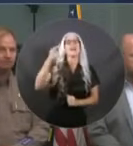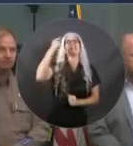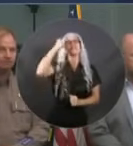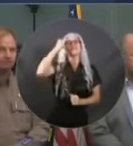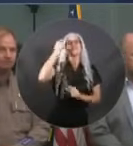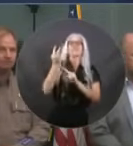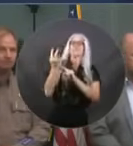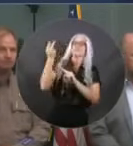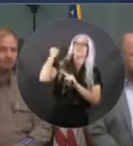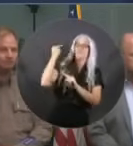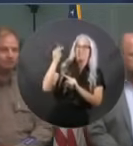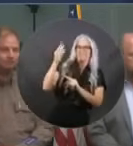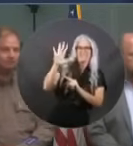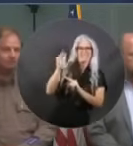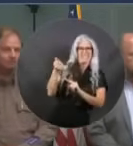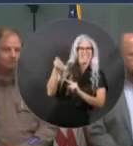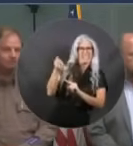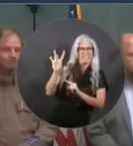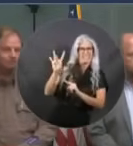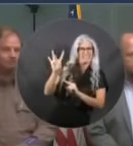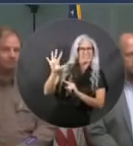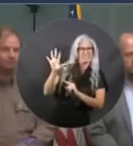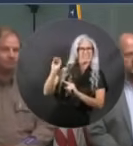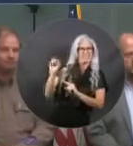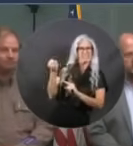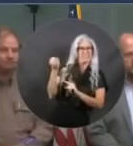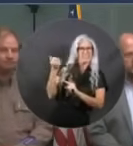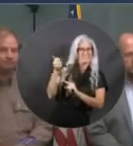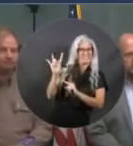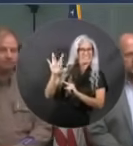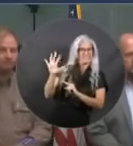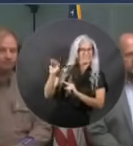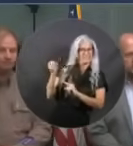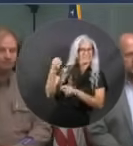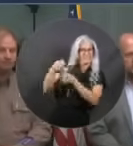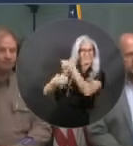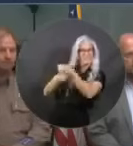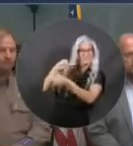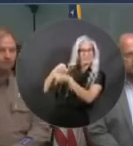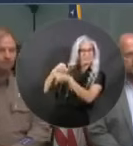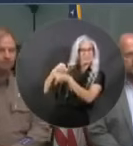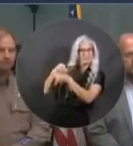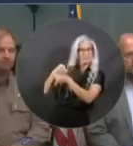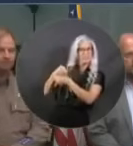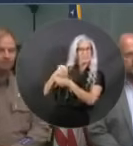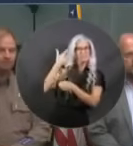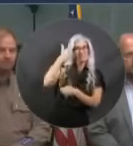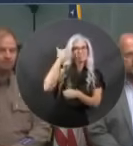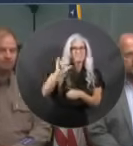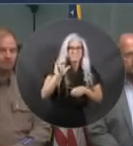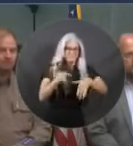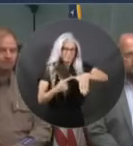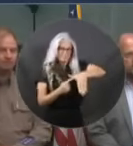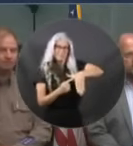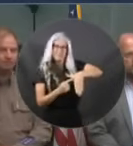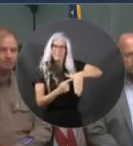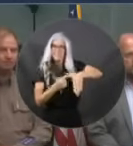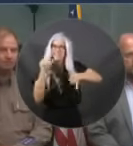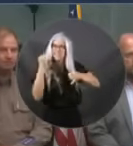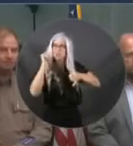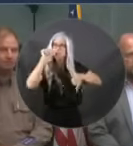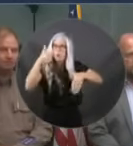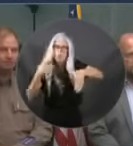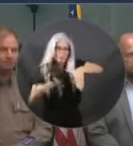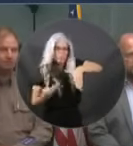magnitude that will enter where this one looks like it's gonna enter tomorrow. So we don't really have a